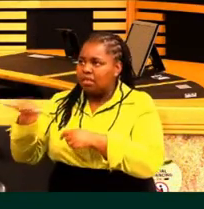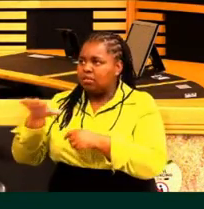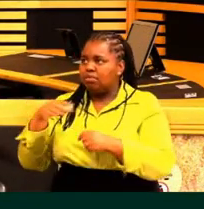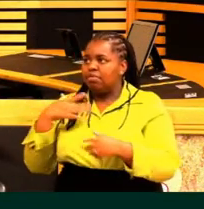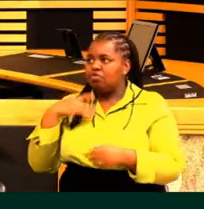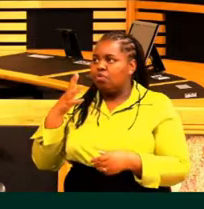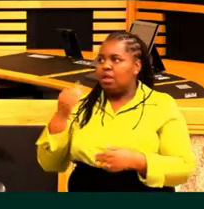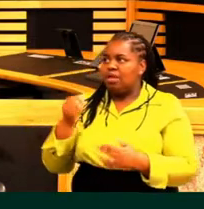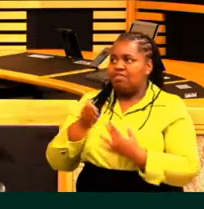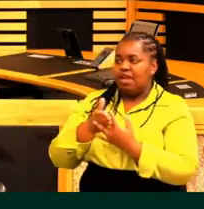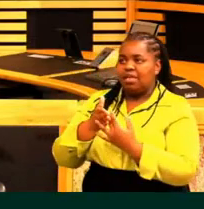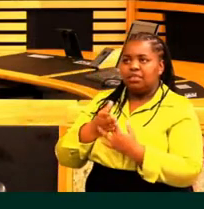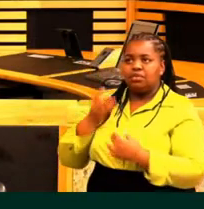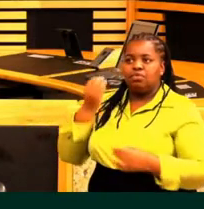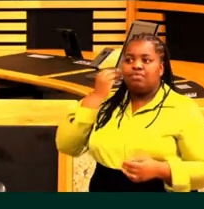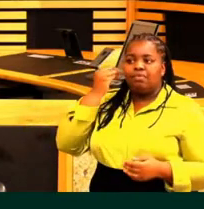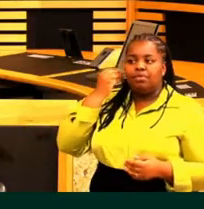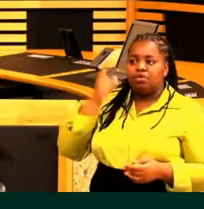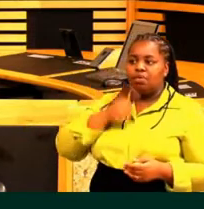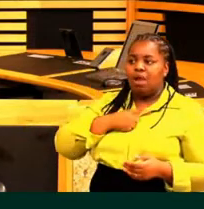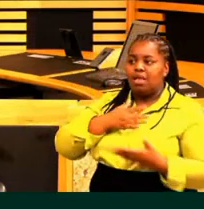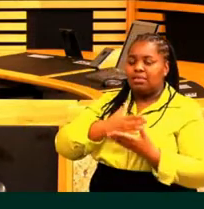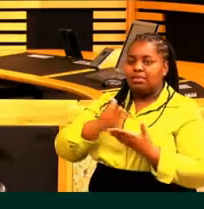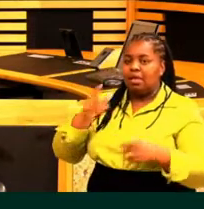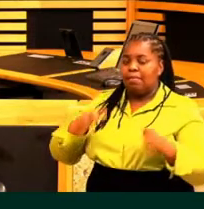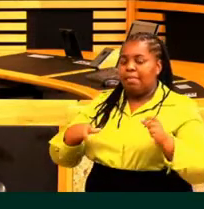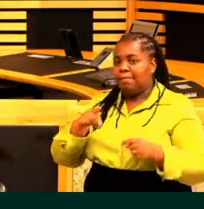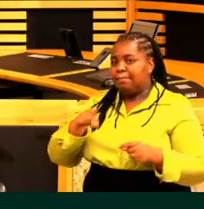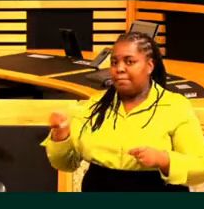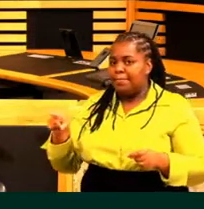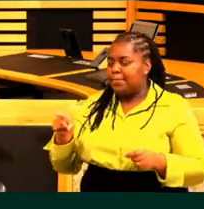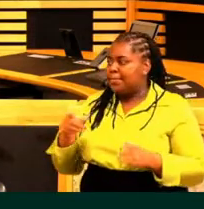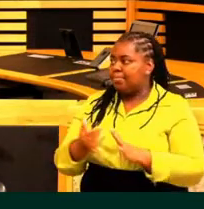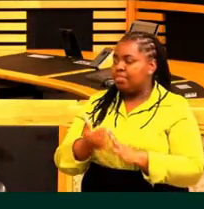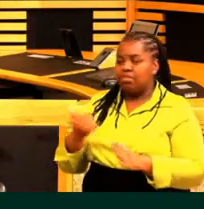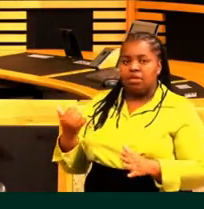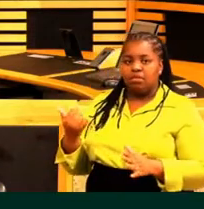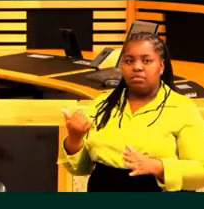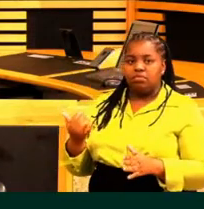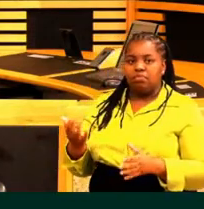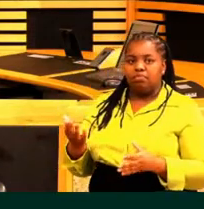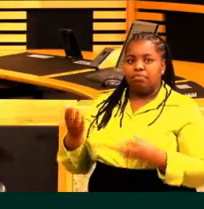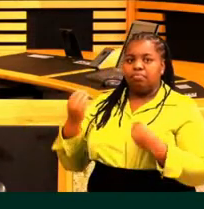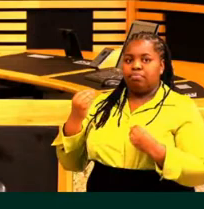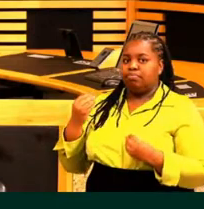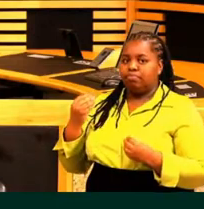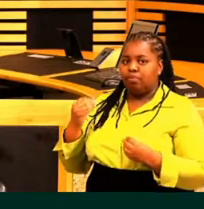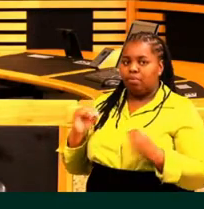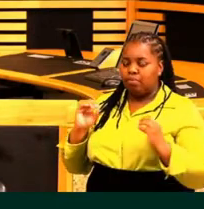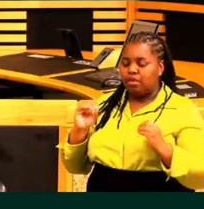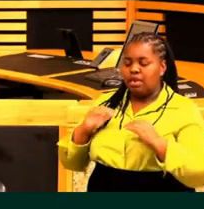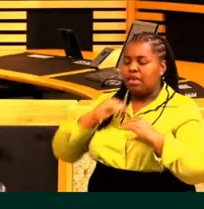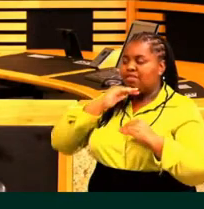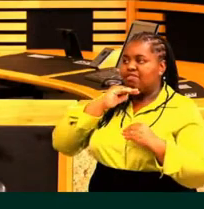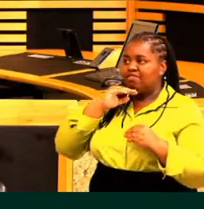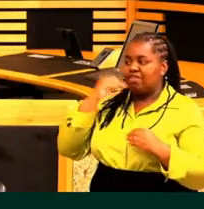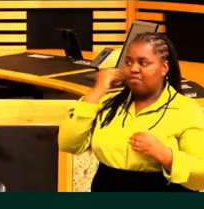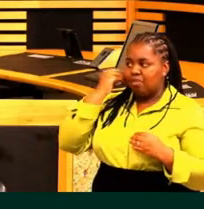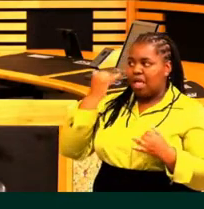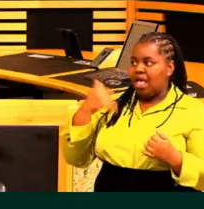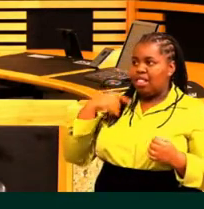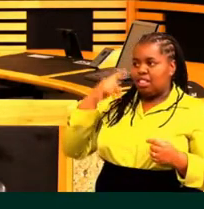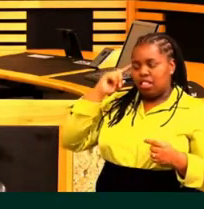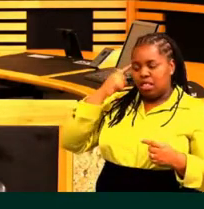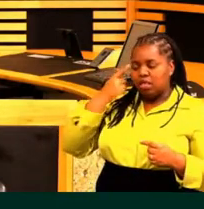access to the information that some people are just getting it just by a press of a burden so I think the point